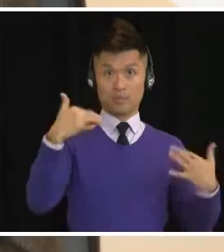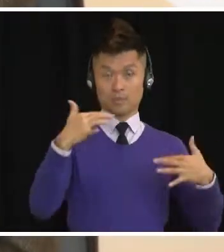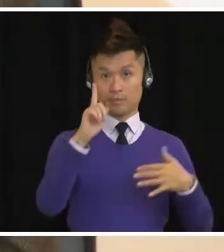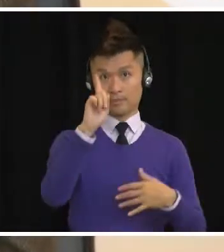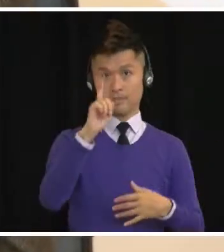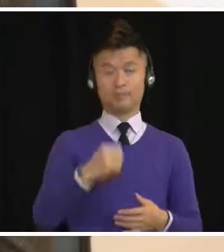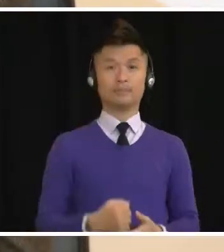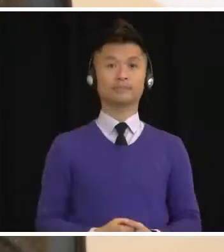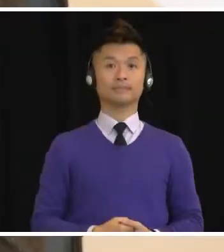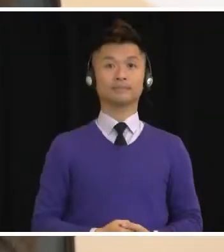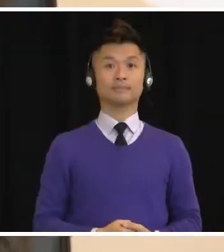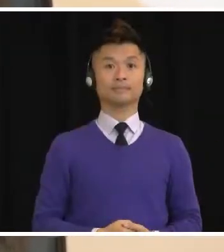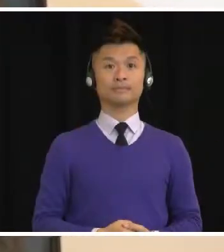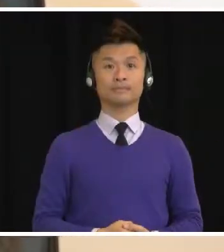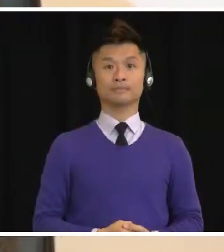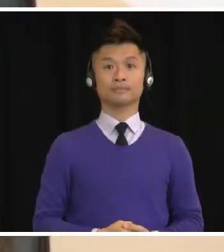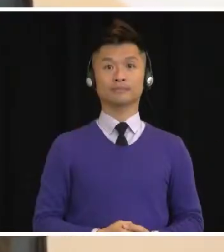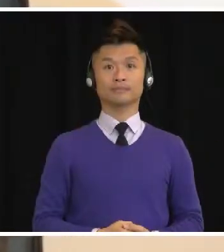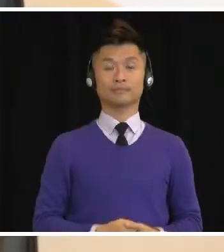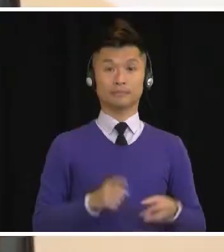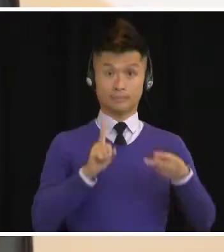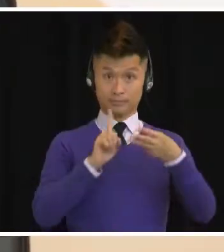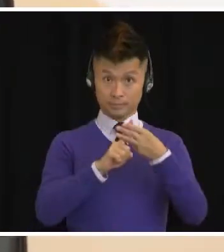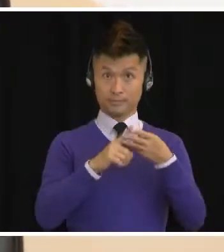from me is about